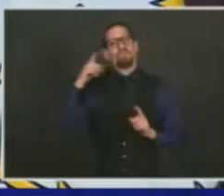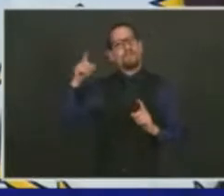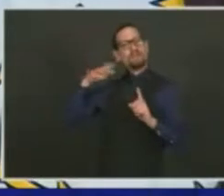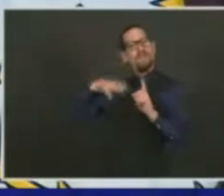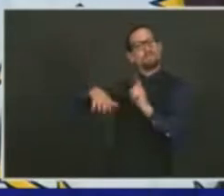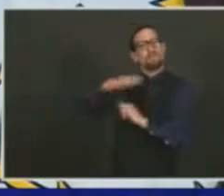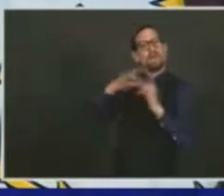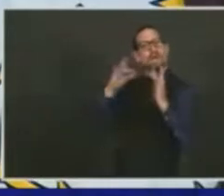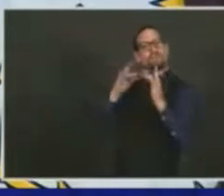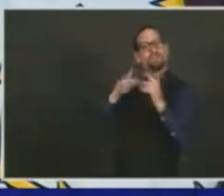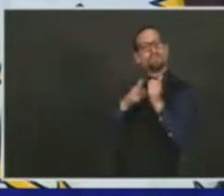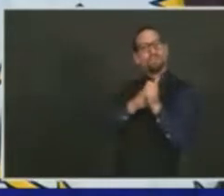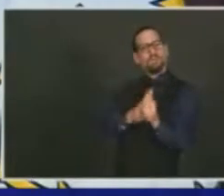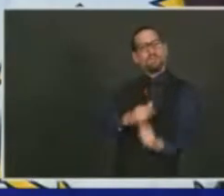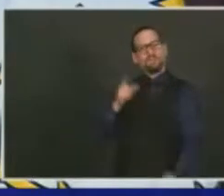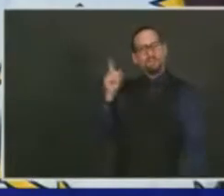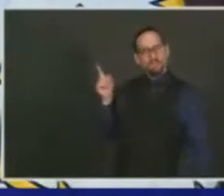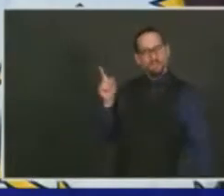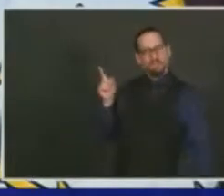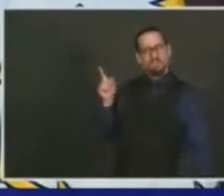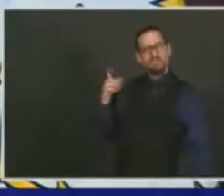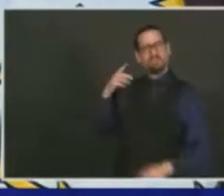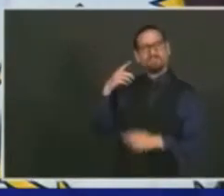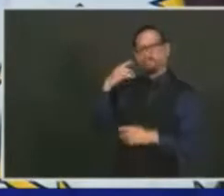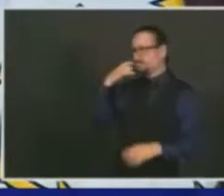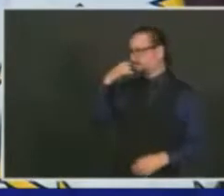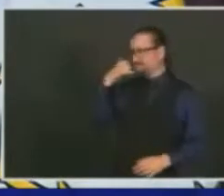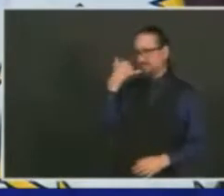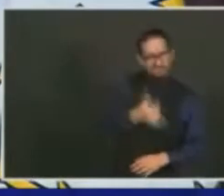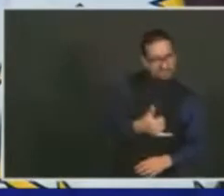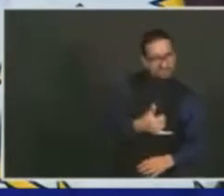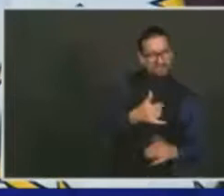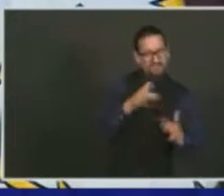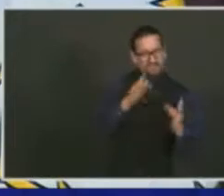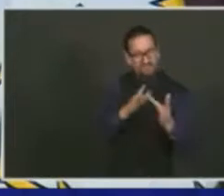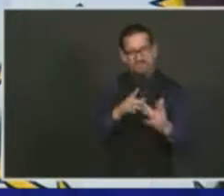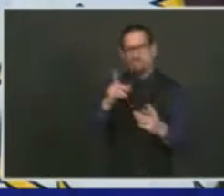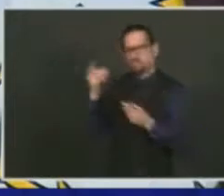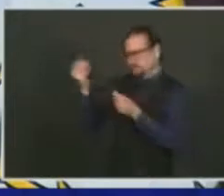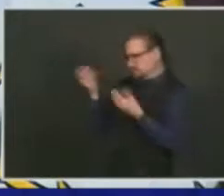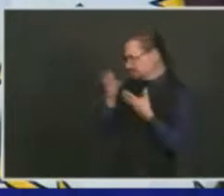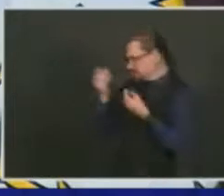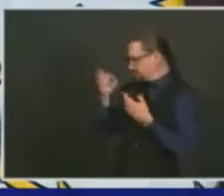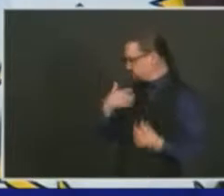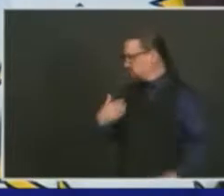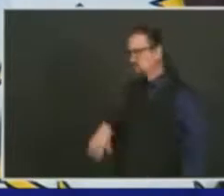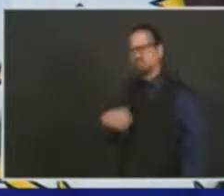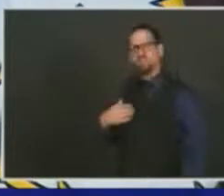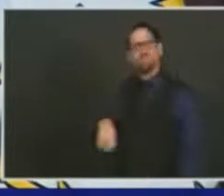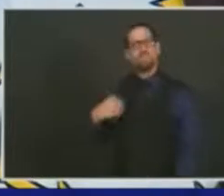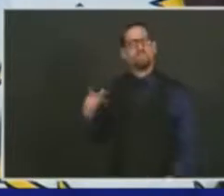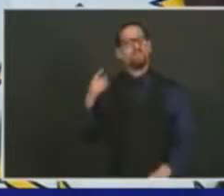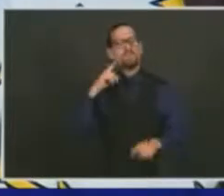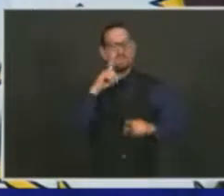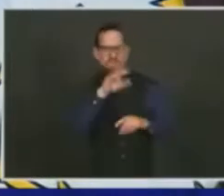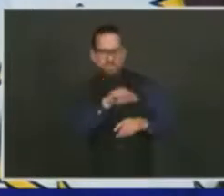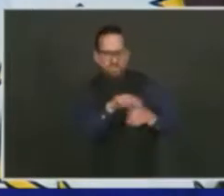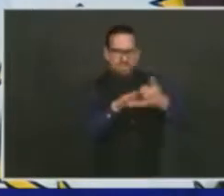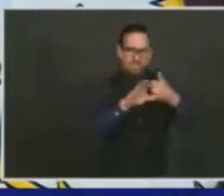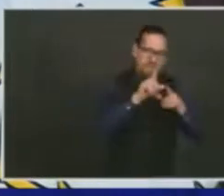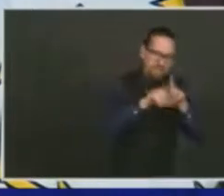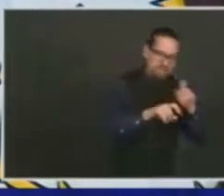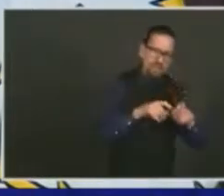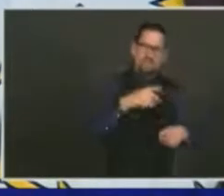in the past couple of weeks from folks, just because they're trying to do their job, is